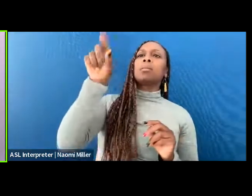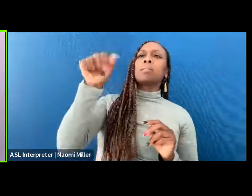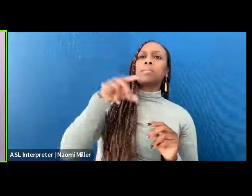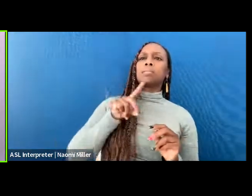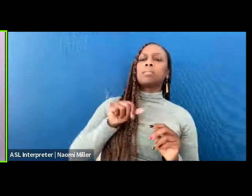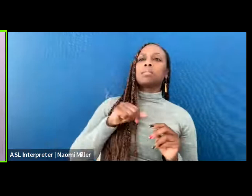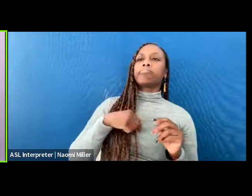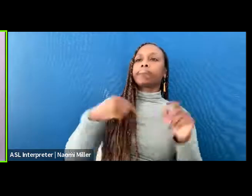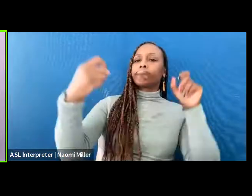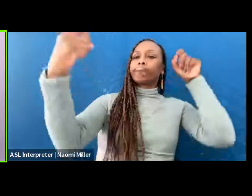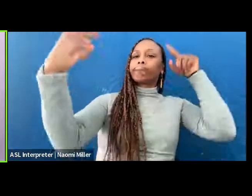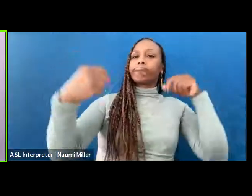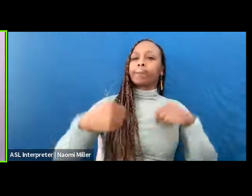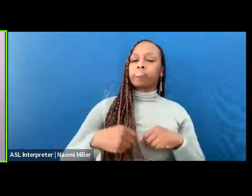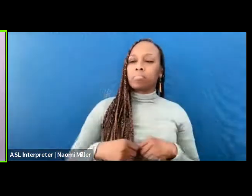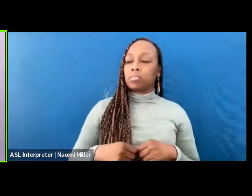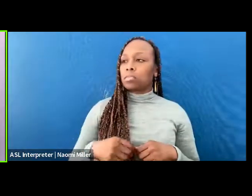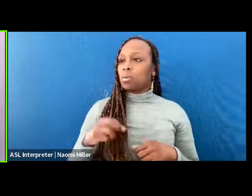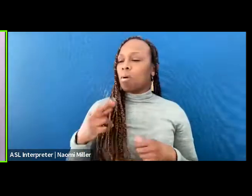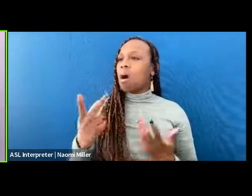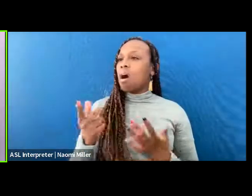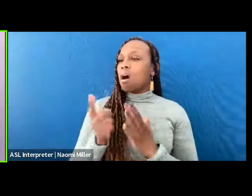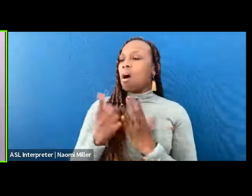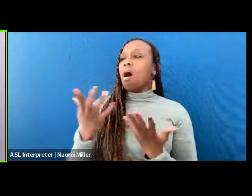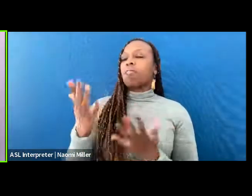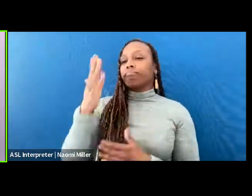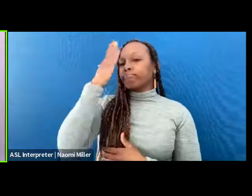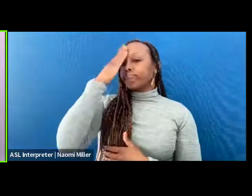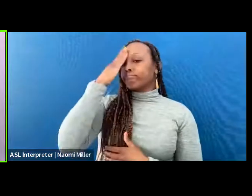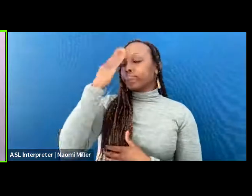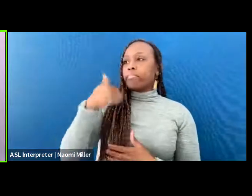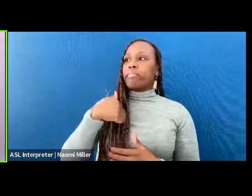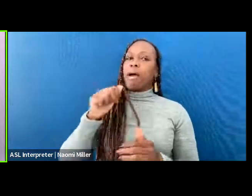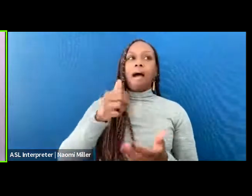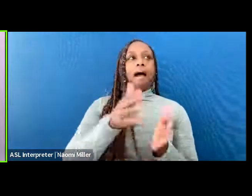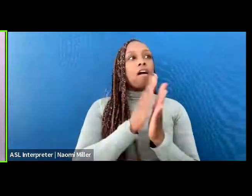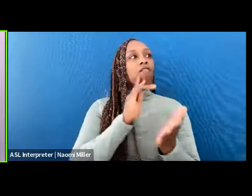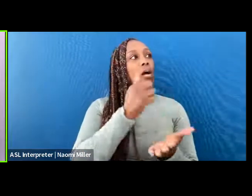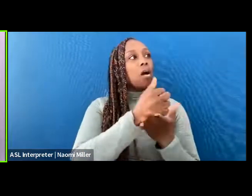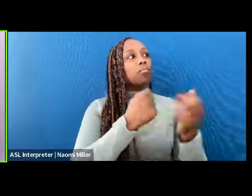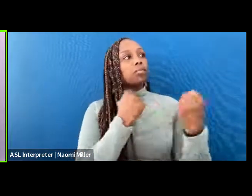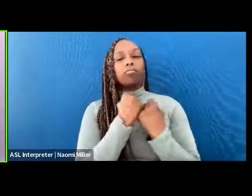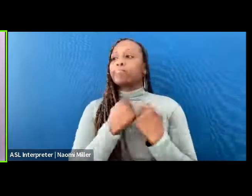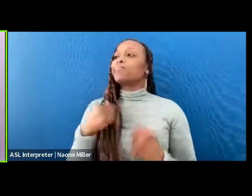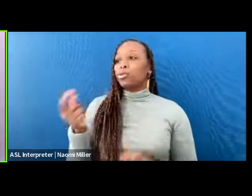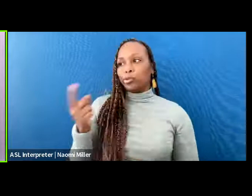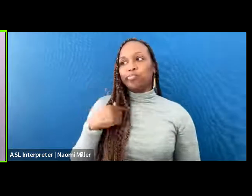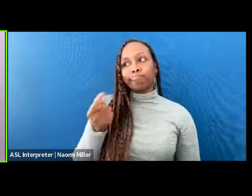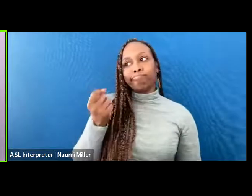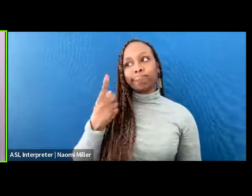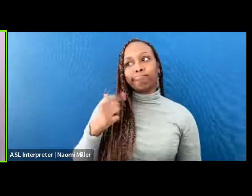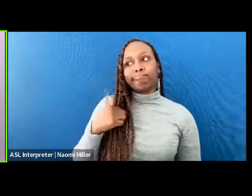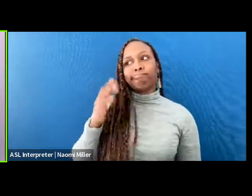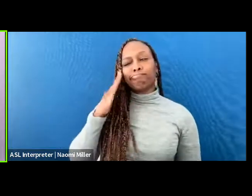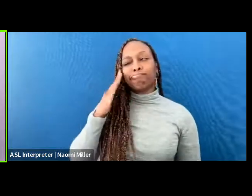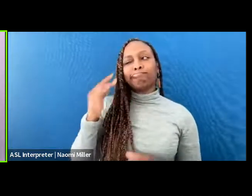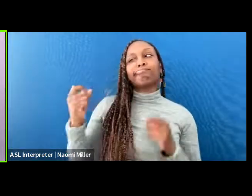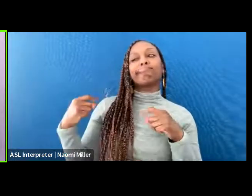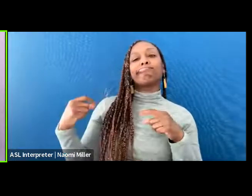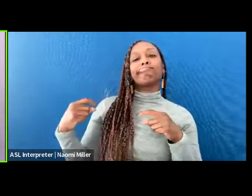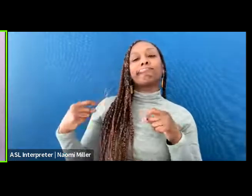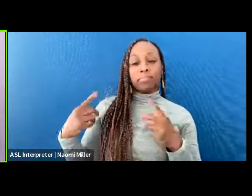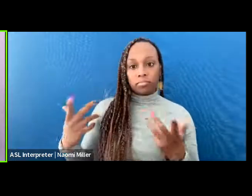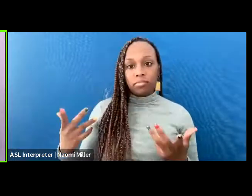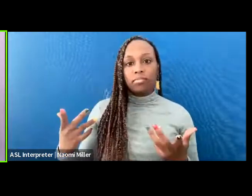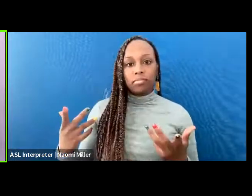instant familiarity to be able to ask for help or support. It has felt like an unspoken,